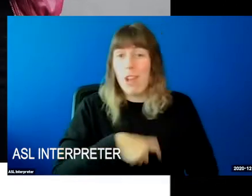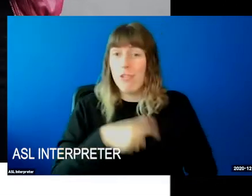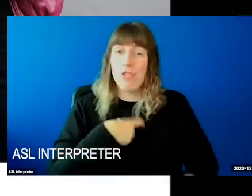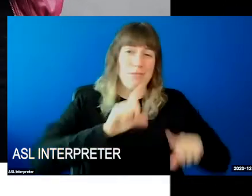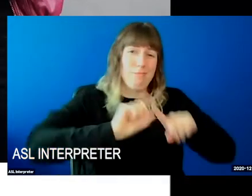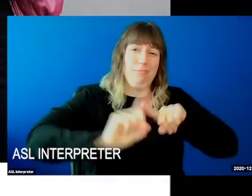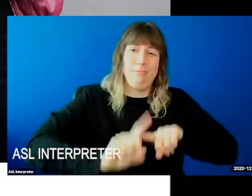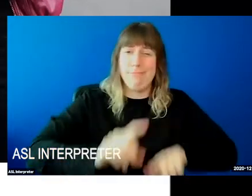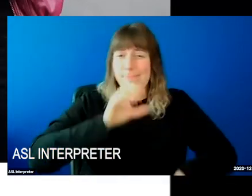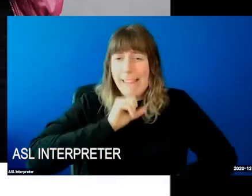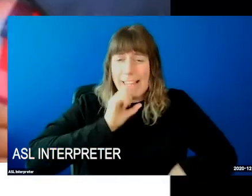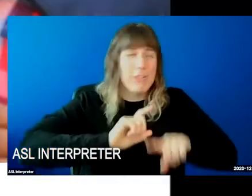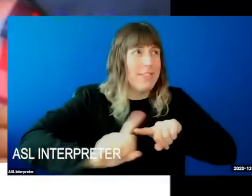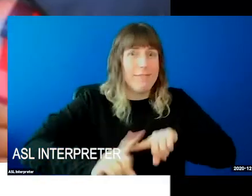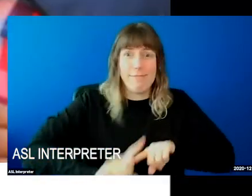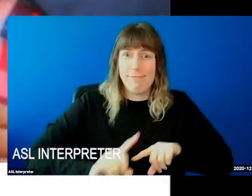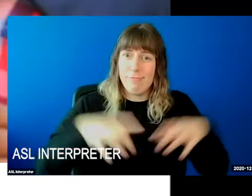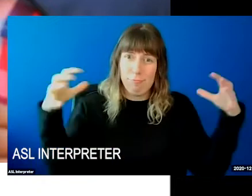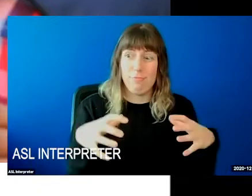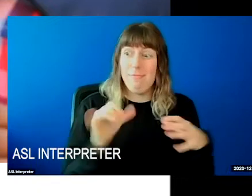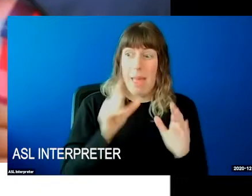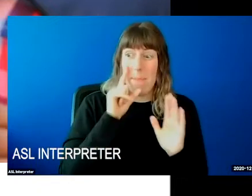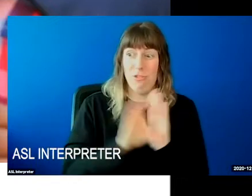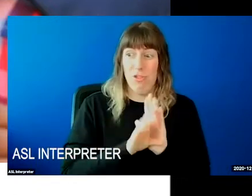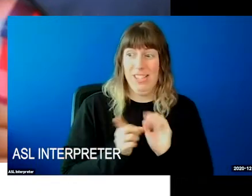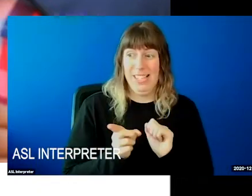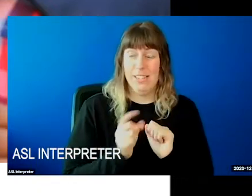and ages. Here's a picture of